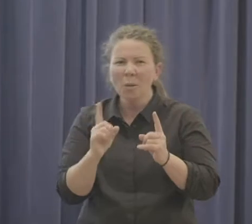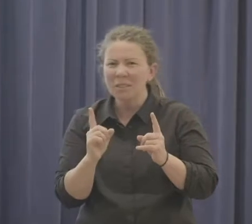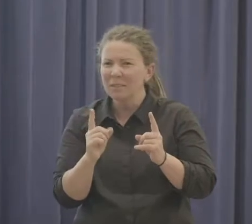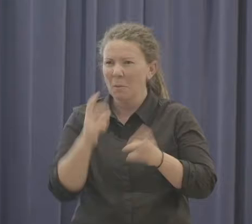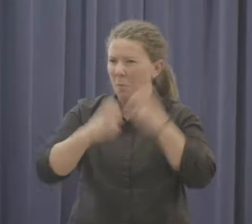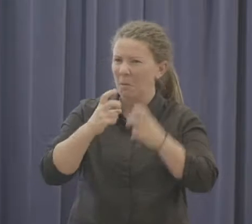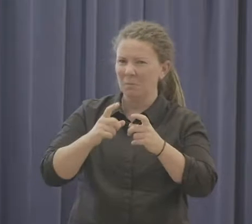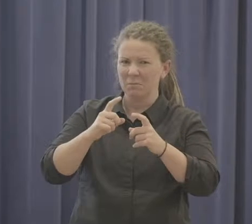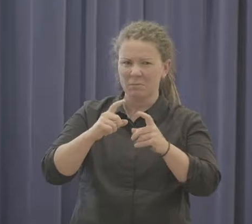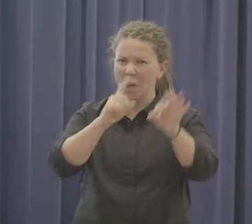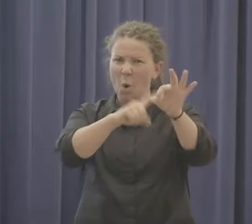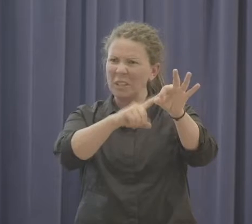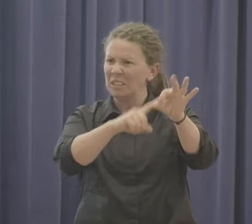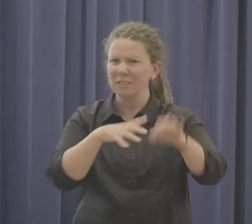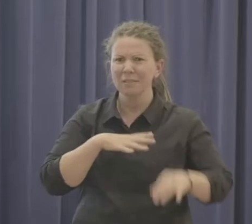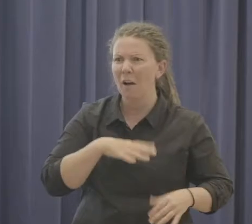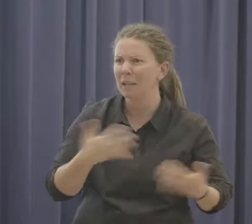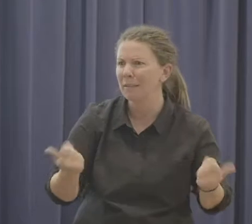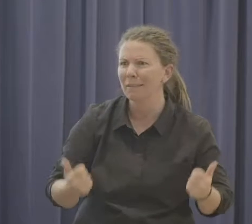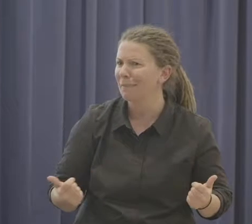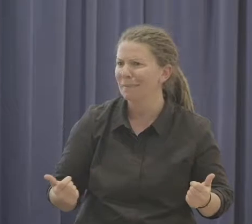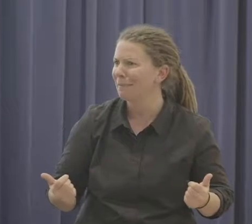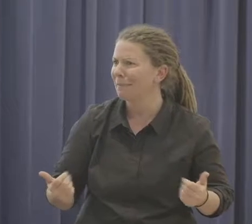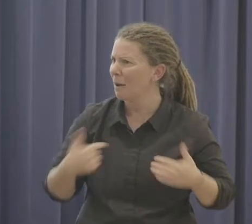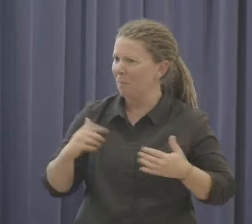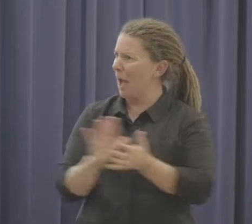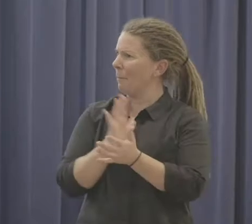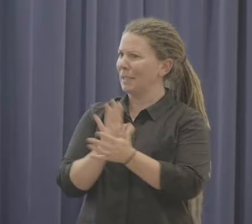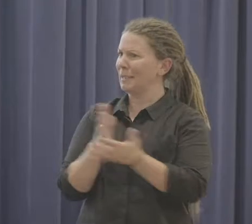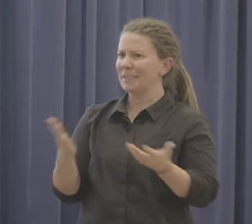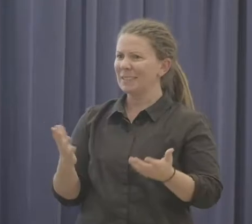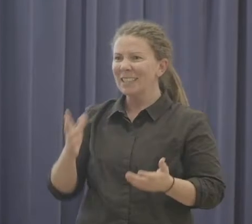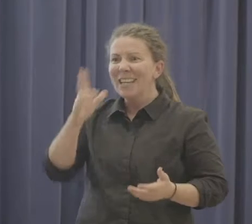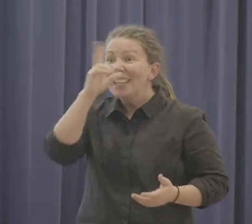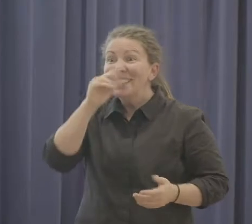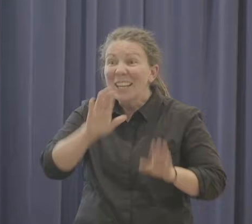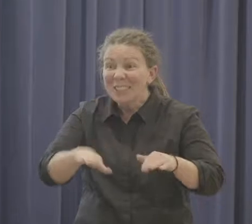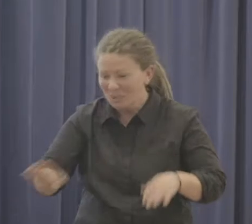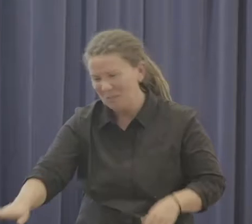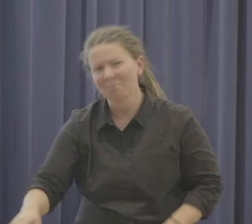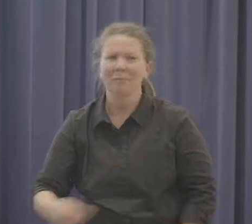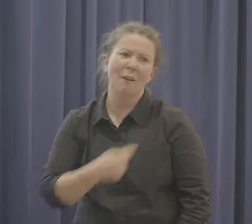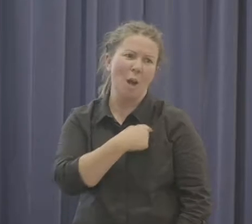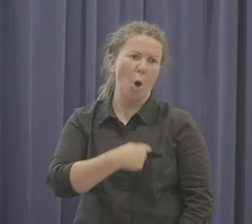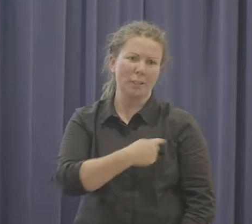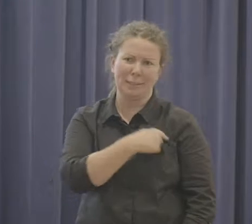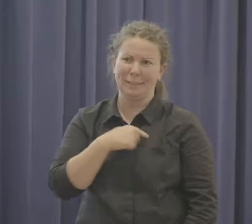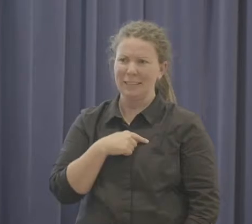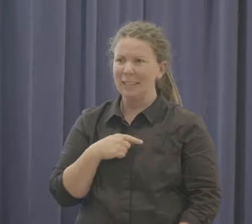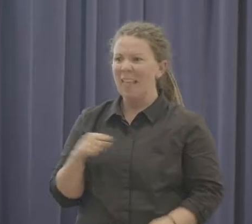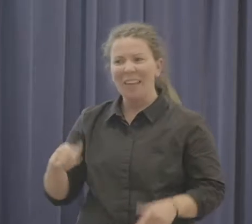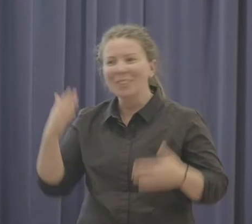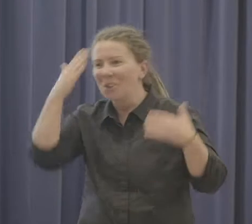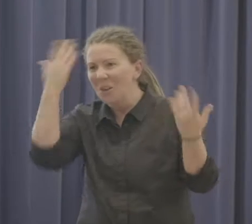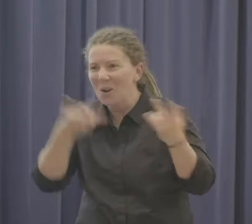the problem with curiosity? Young children are always the most honest because they don't understand if something could